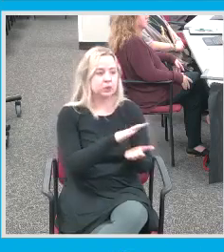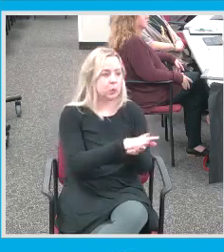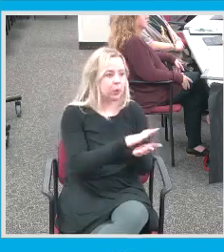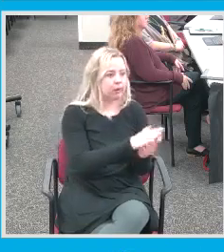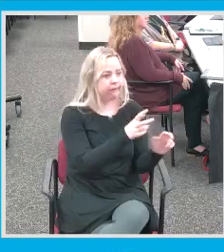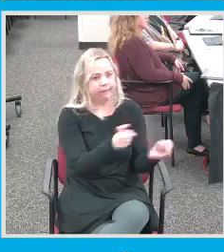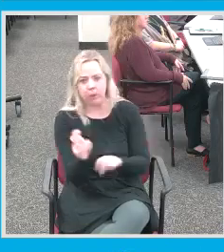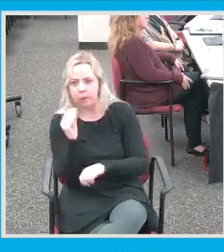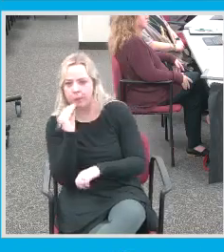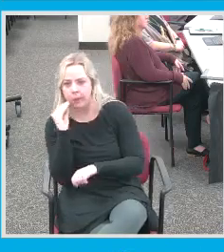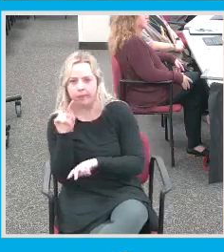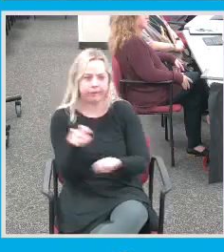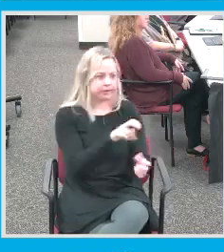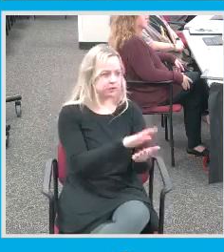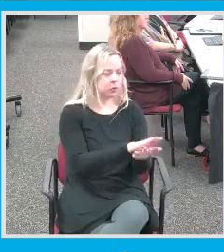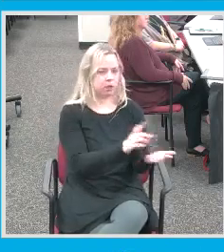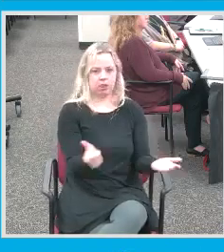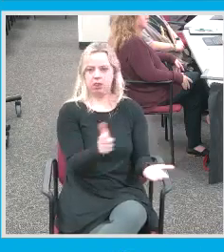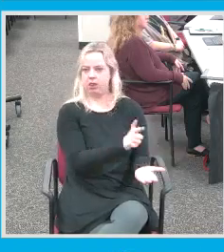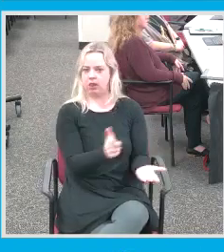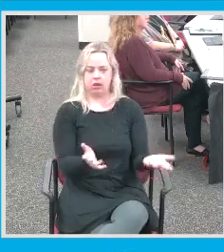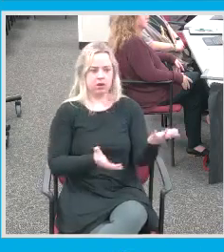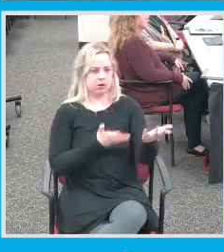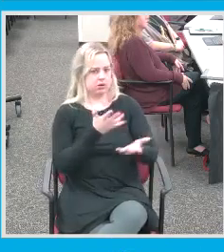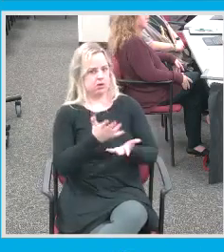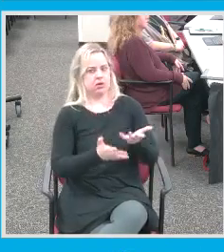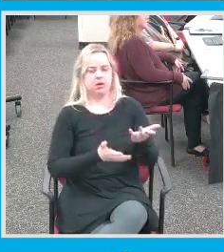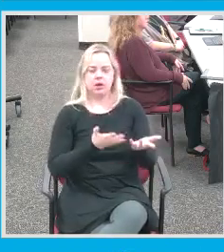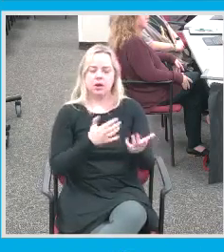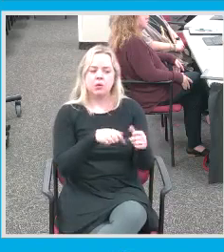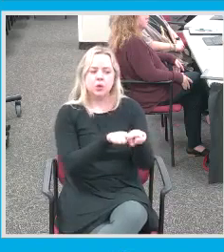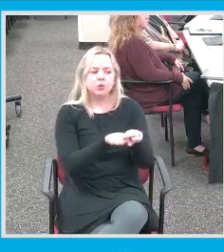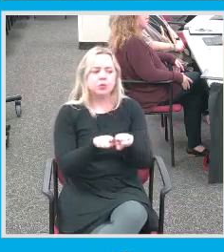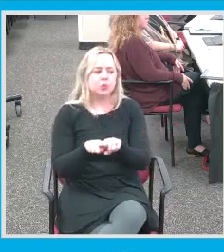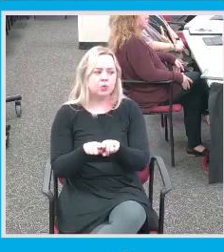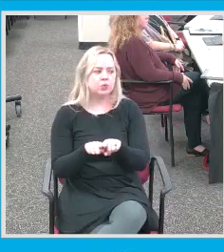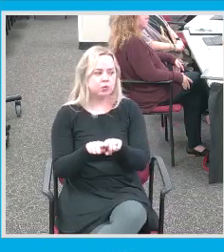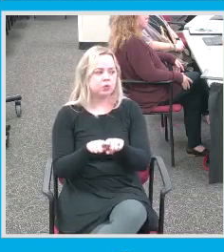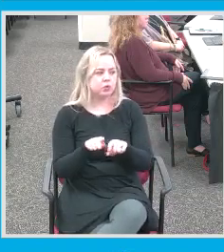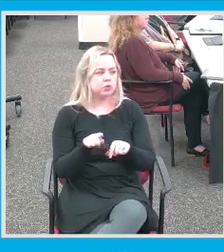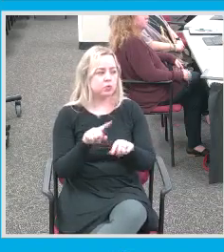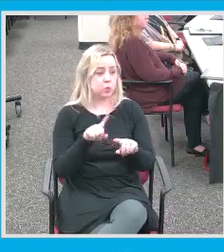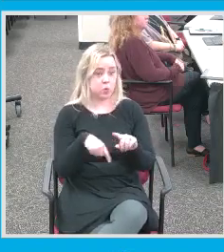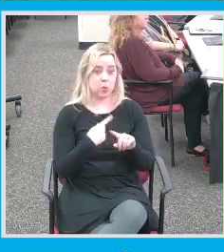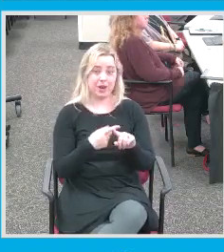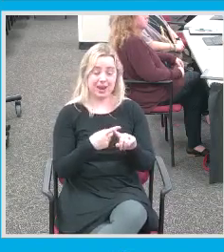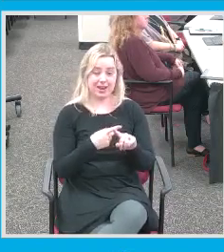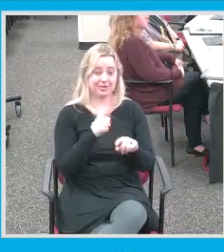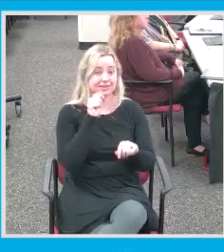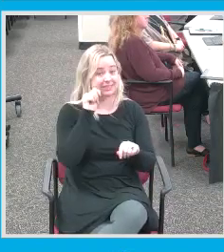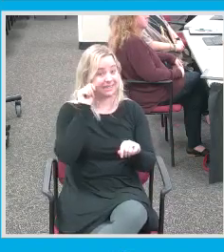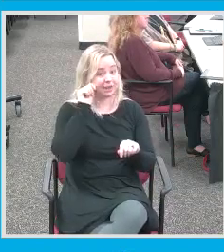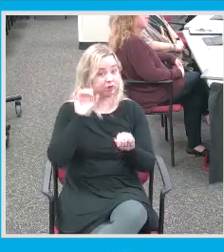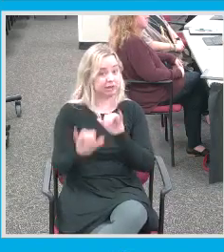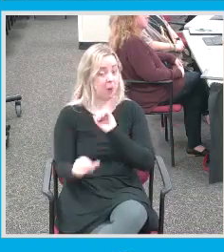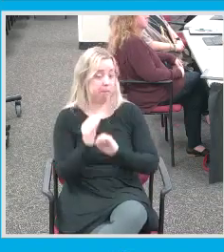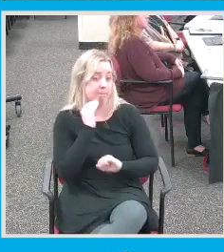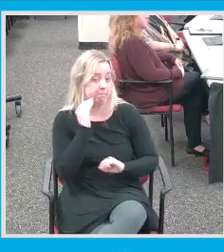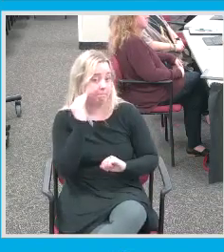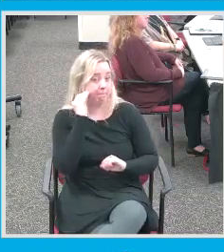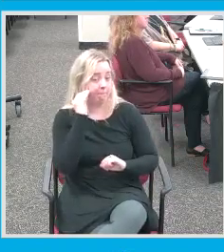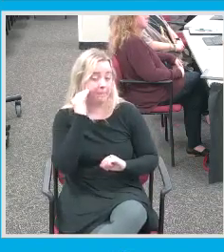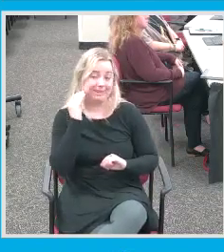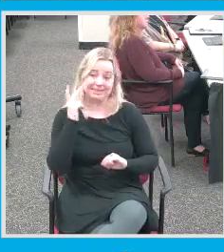again, and what modifications were made. And also what I can say is that when they're home, who are they seeing a lot? Their